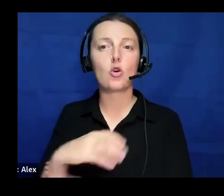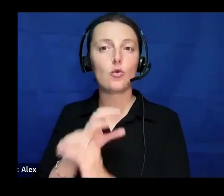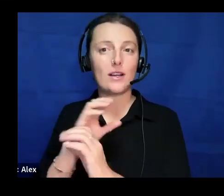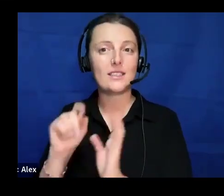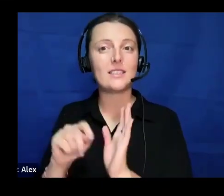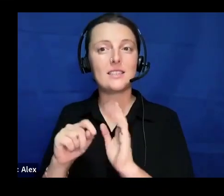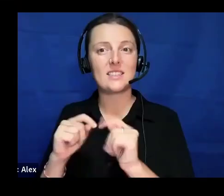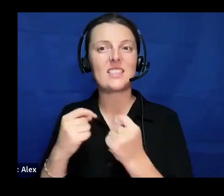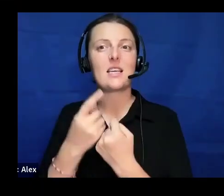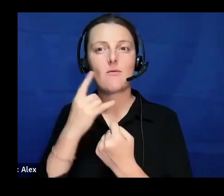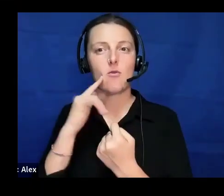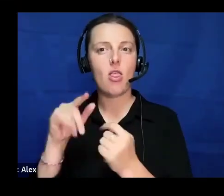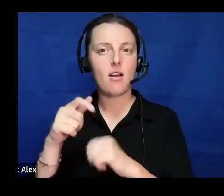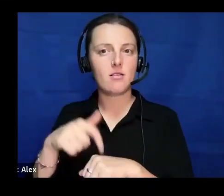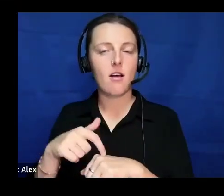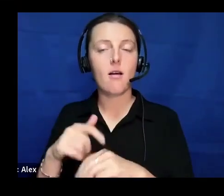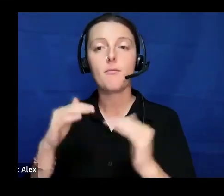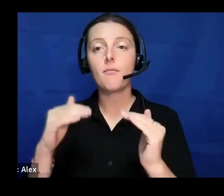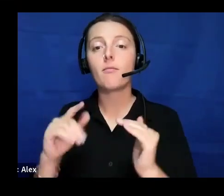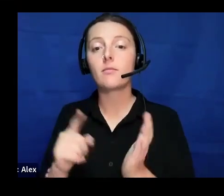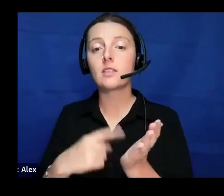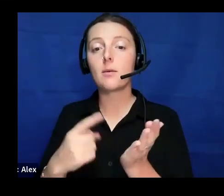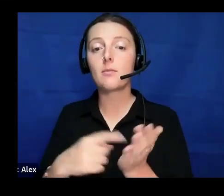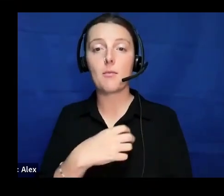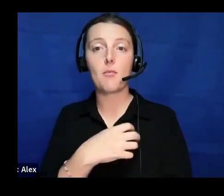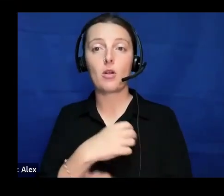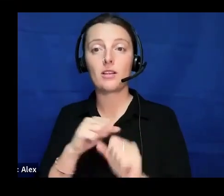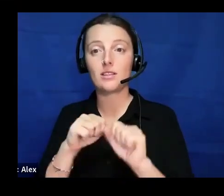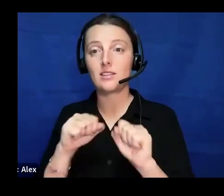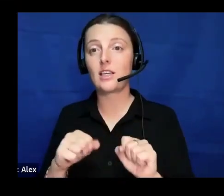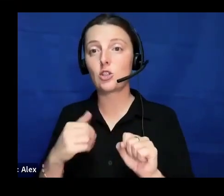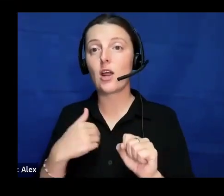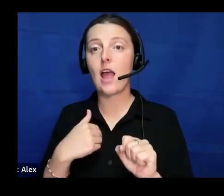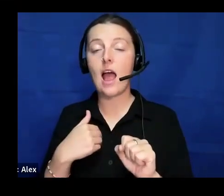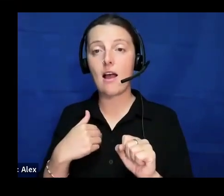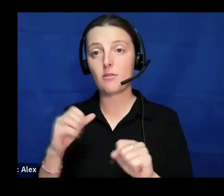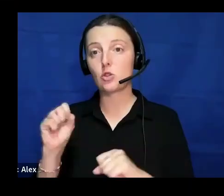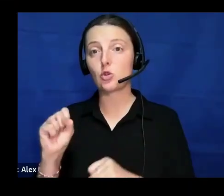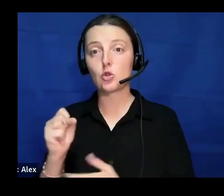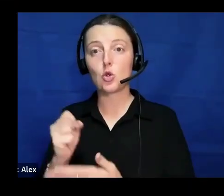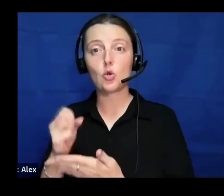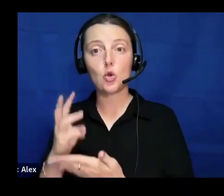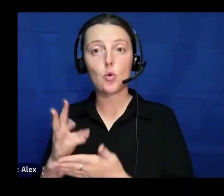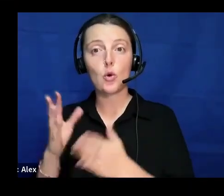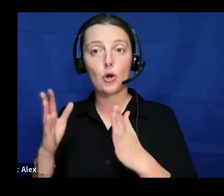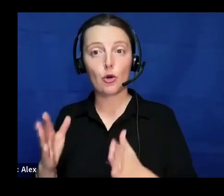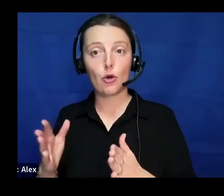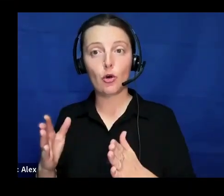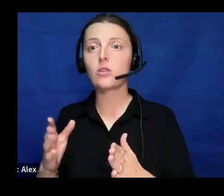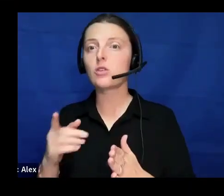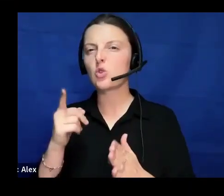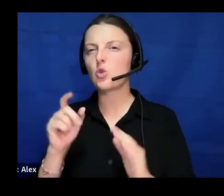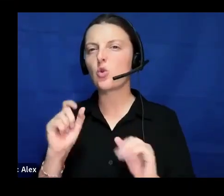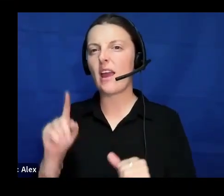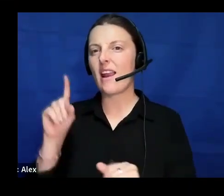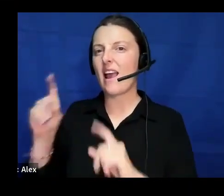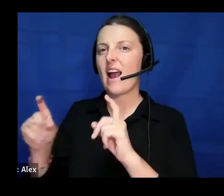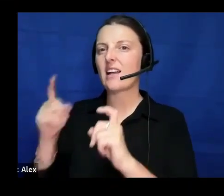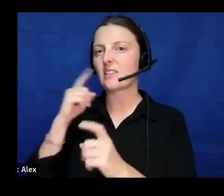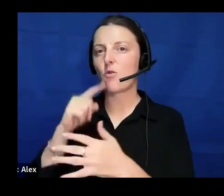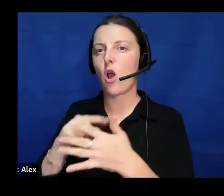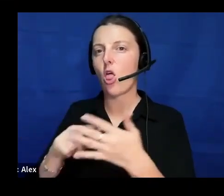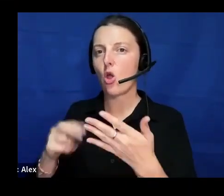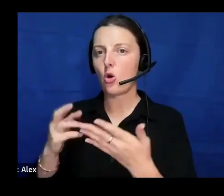police stations have an embedded social worker, so you can ask for those resources up front. And just try to give as